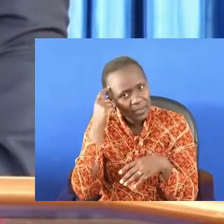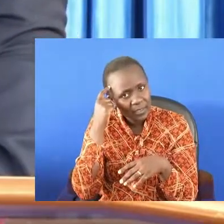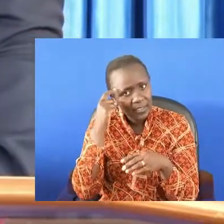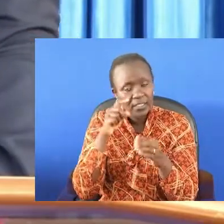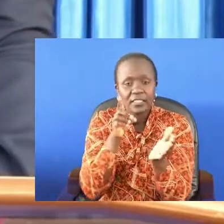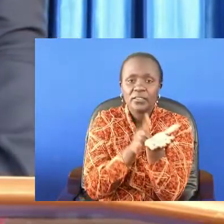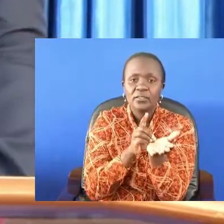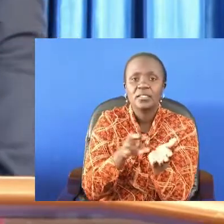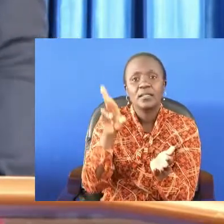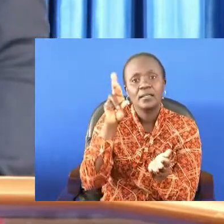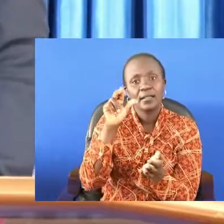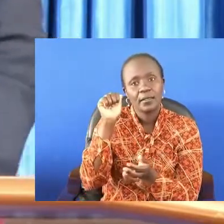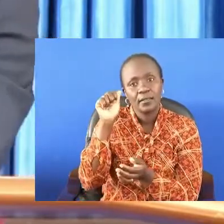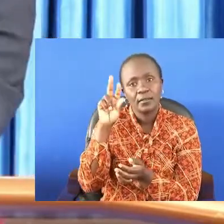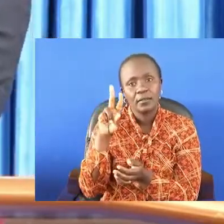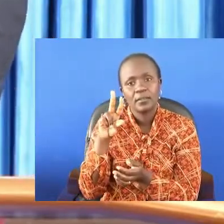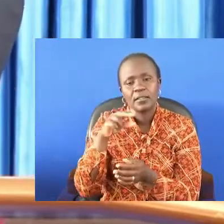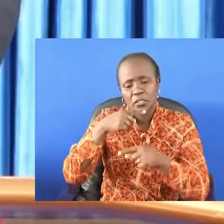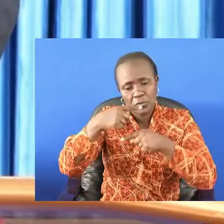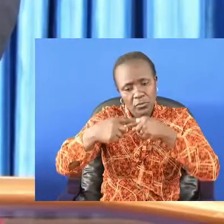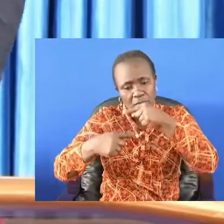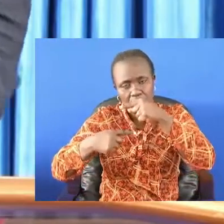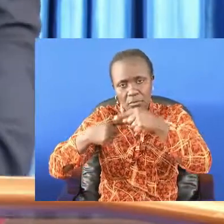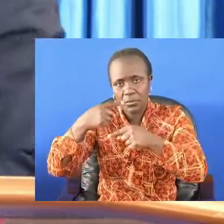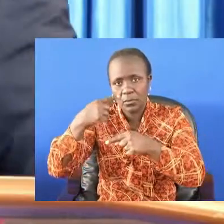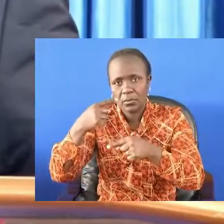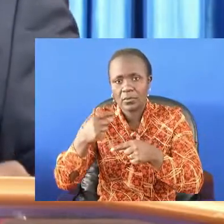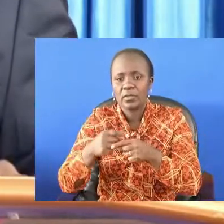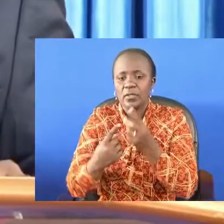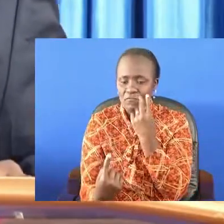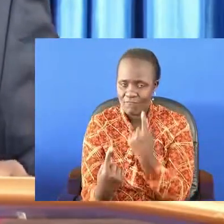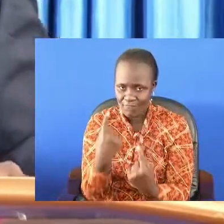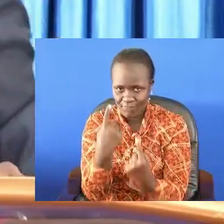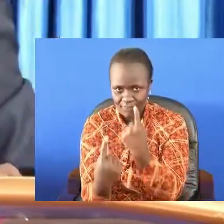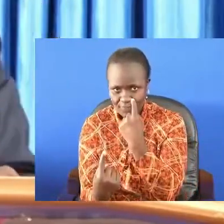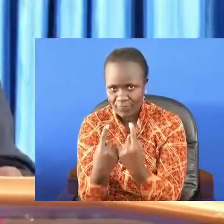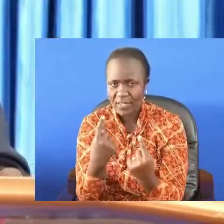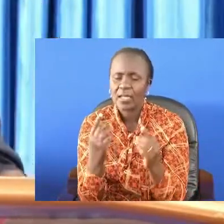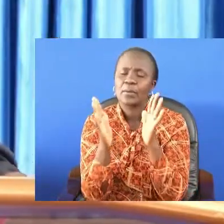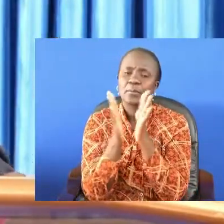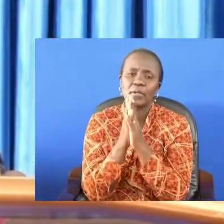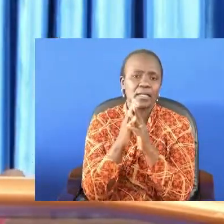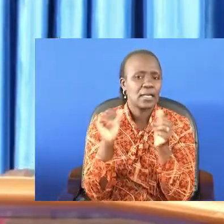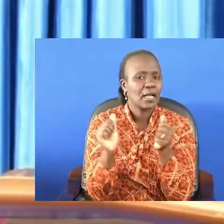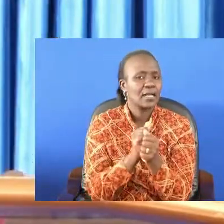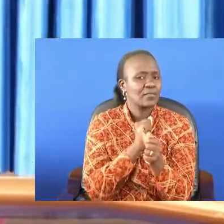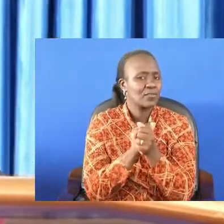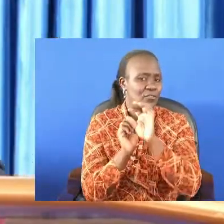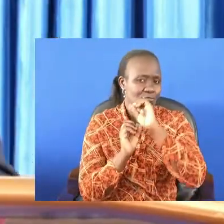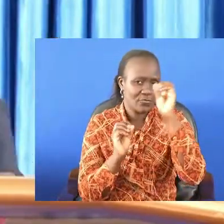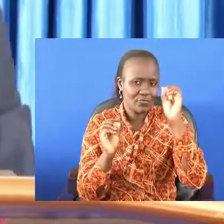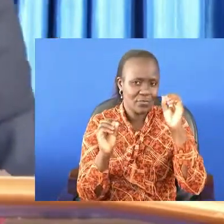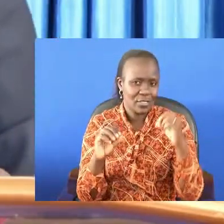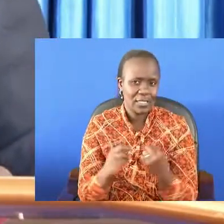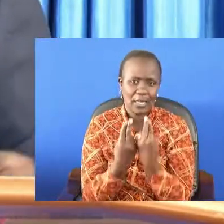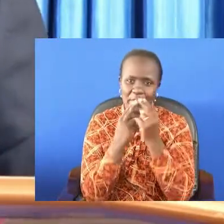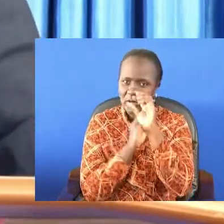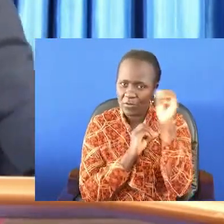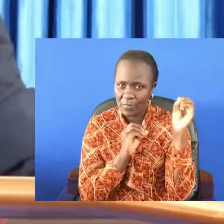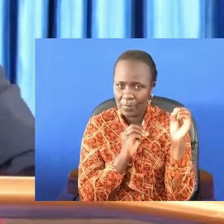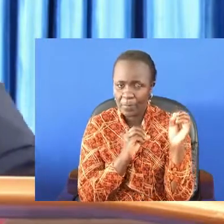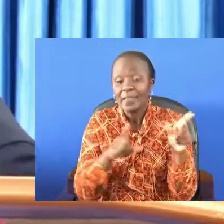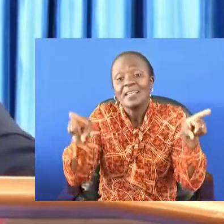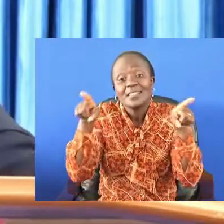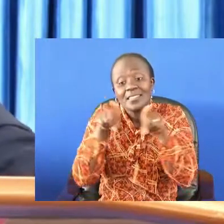to Dr. Ravi Zacharias, as you proceed to the lake of fire. I pray that doesn't happen that way. Now,